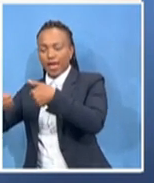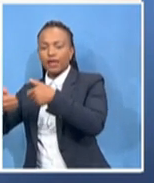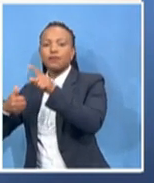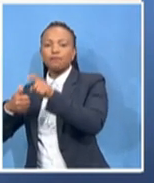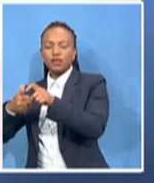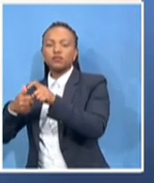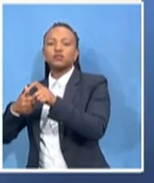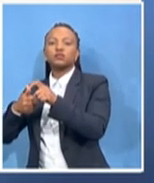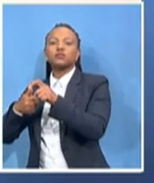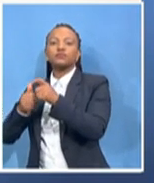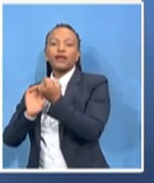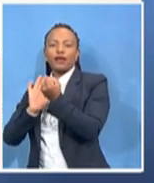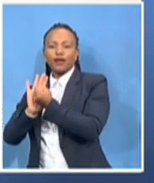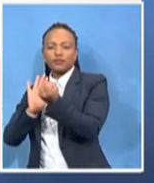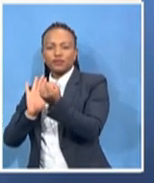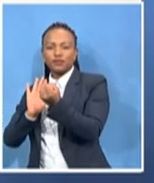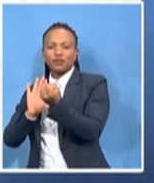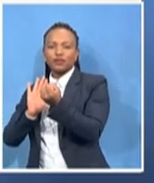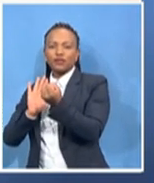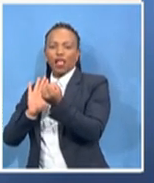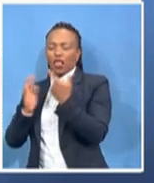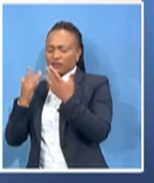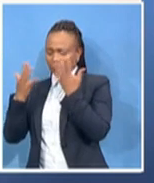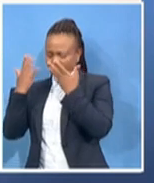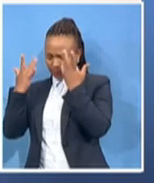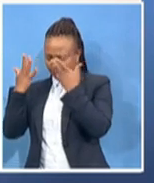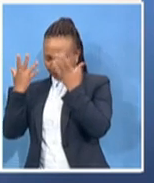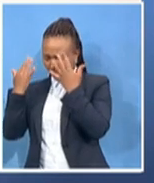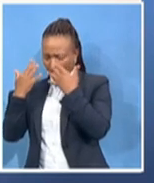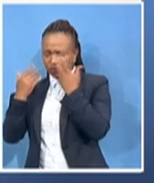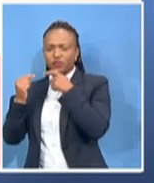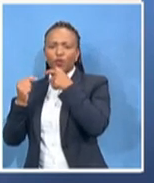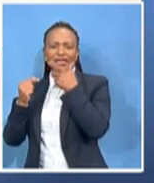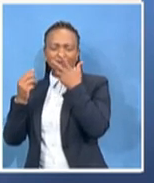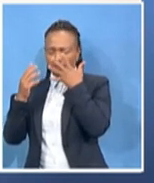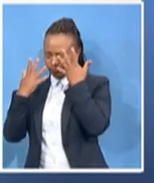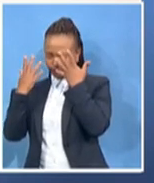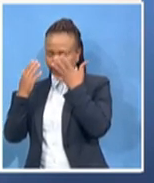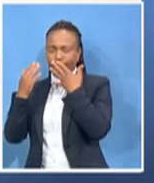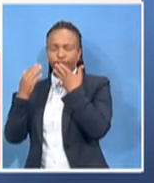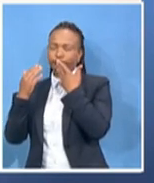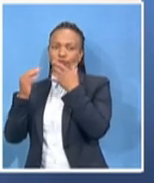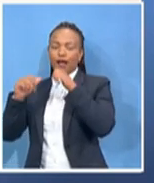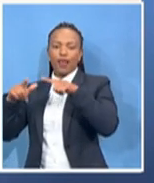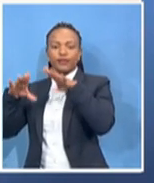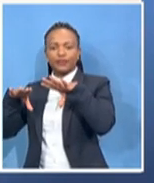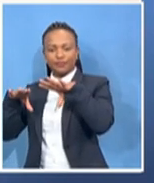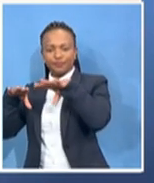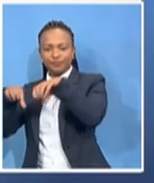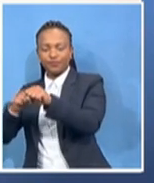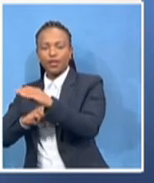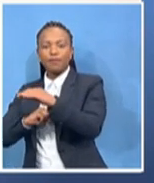Gosh, I've missed the words now, but it's the Land Expropriation Bill that's going to Parliament. This is